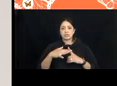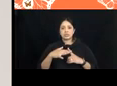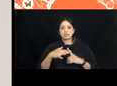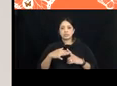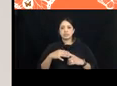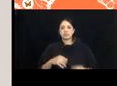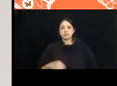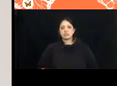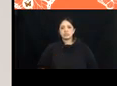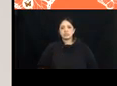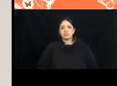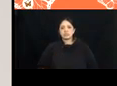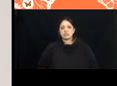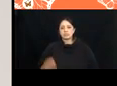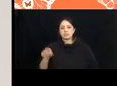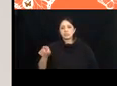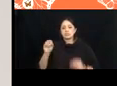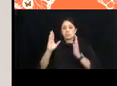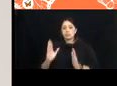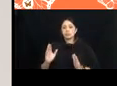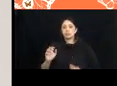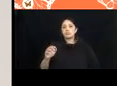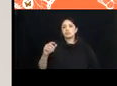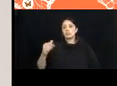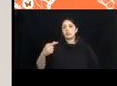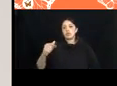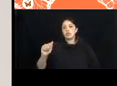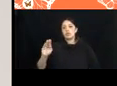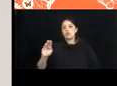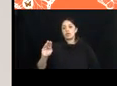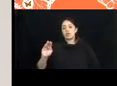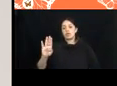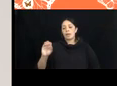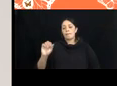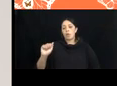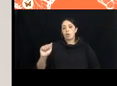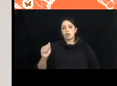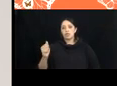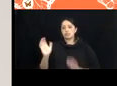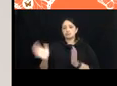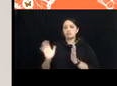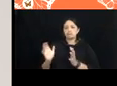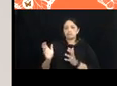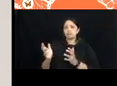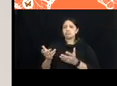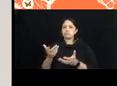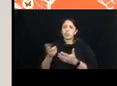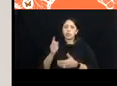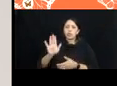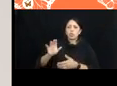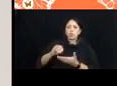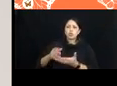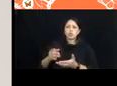Ruisela, Professora Gamboa and I spent a good amount talking about, oh, well, what do your students choose? Do they choose